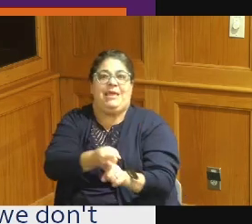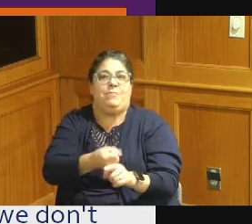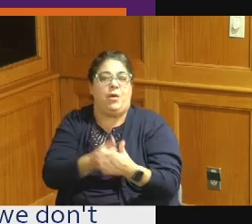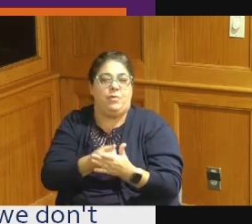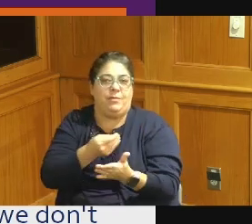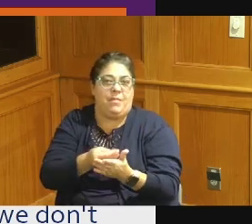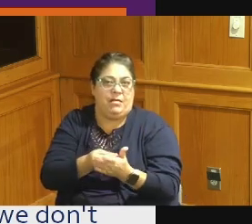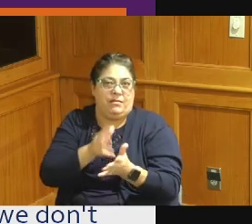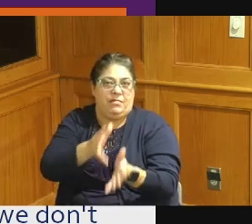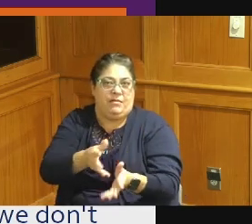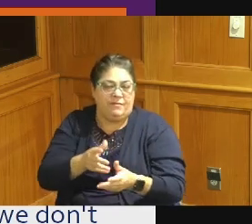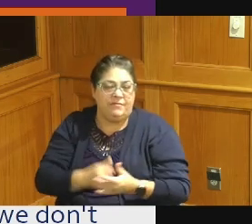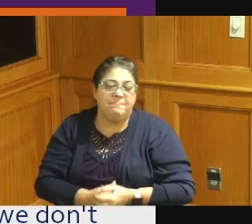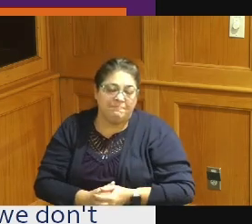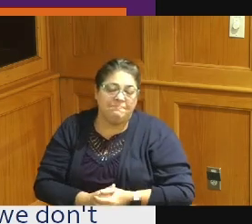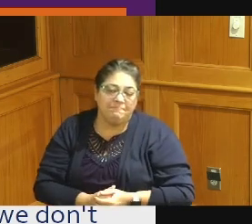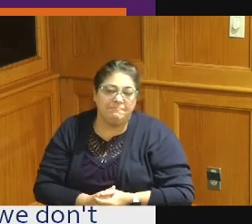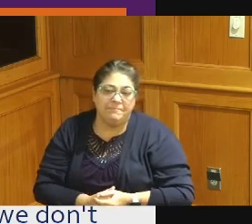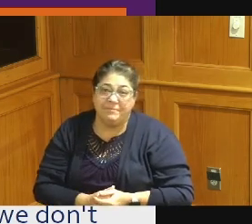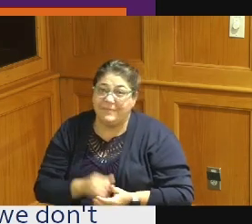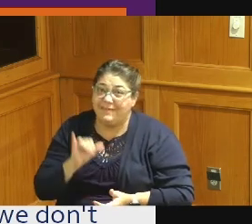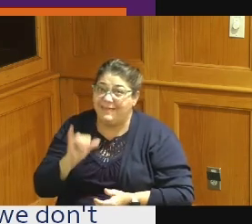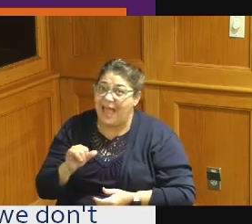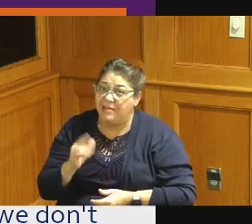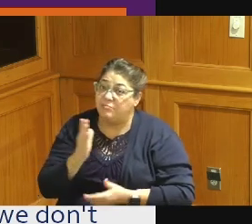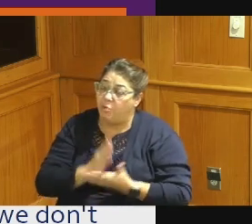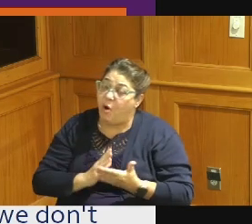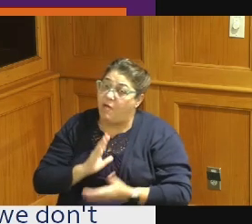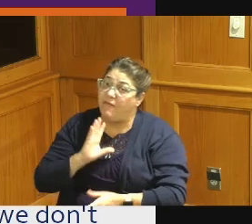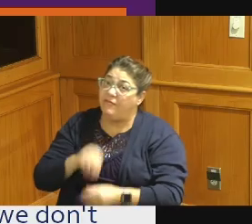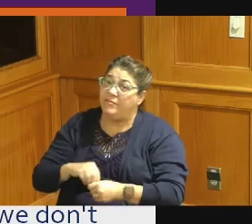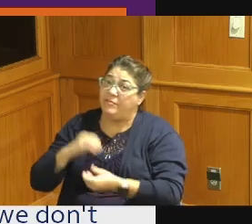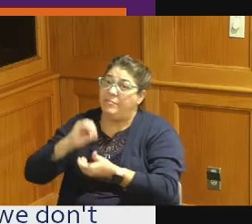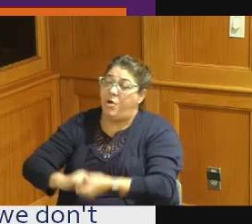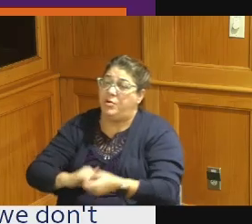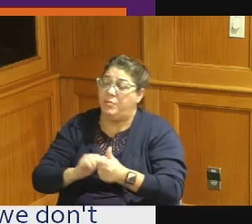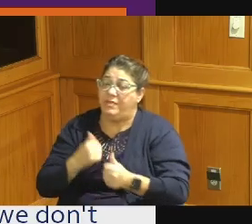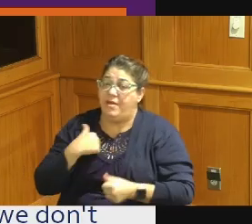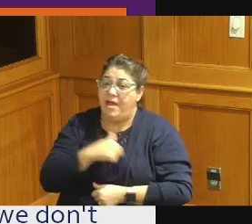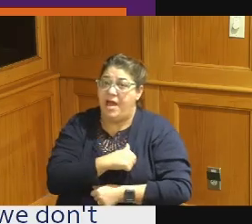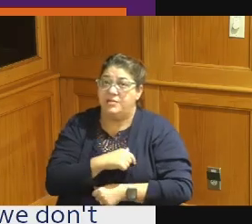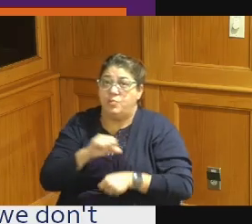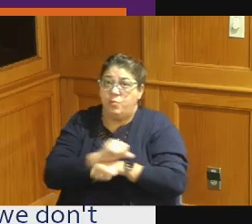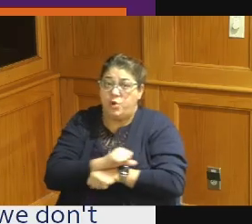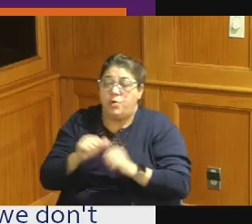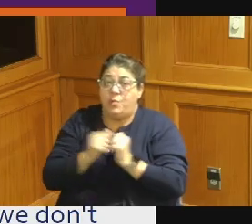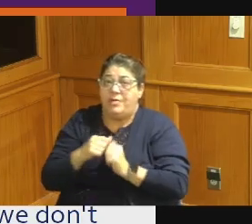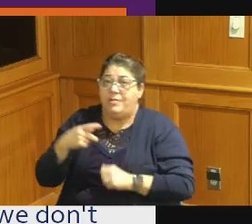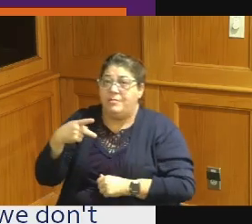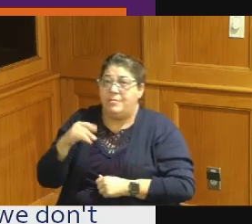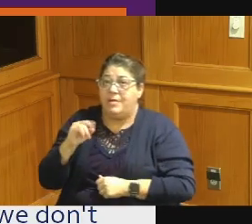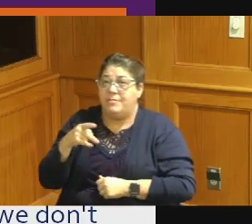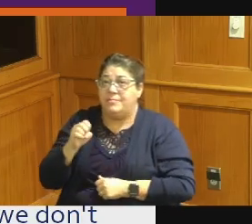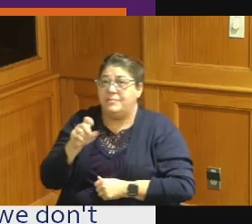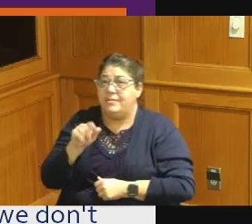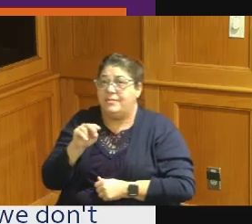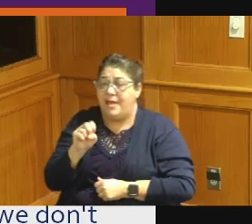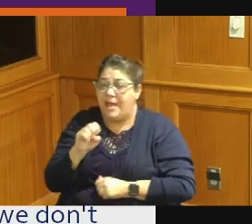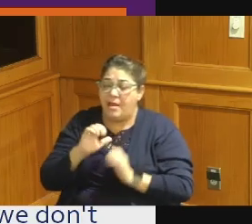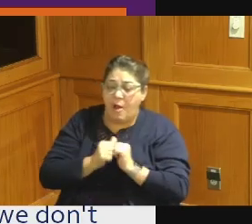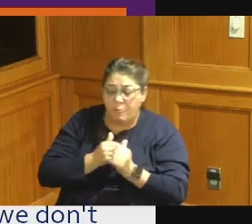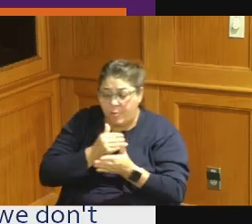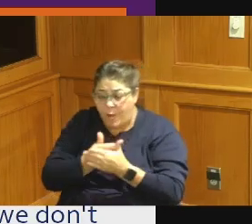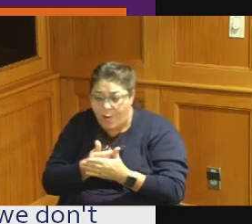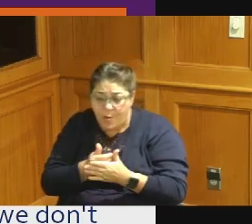remaining dollars we have and the remaining time we have. And that's part of the partnership with us, is we're working with this pipeline at all times, assessing where they are, how close they